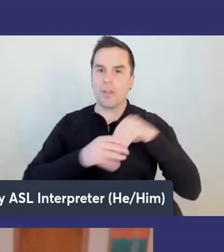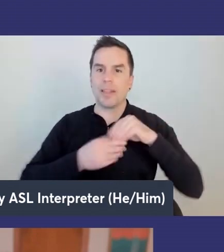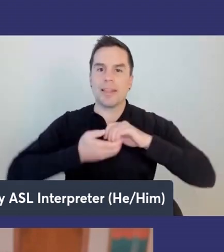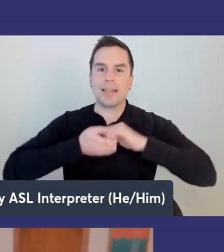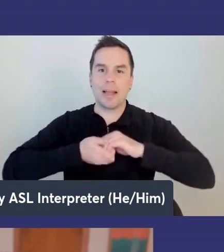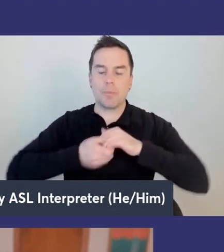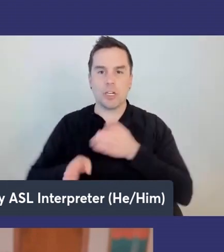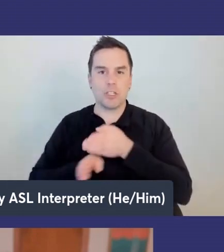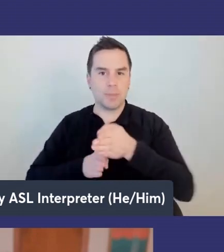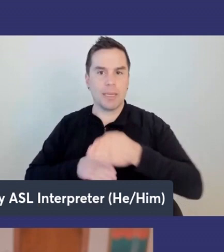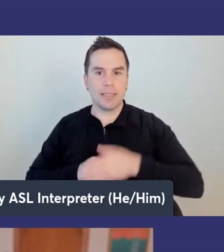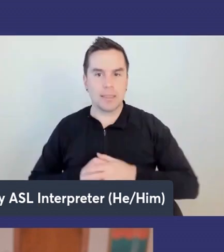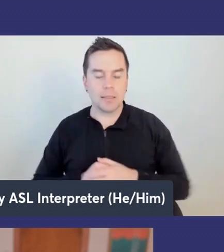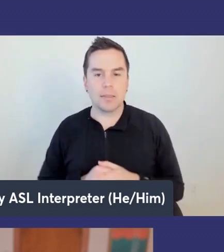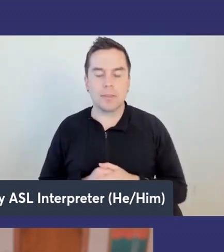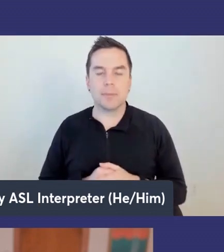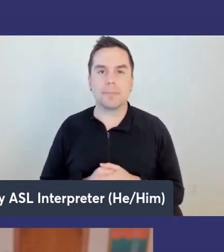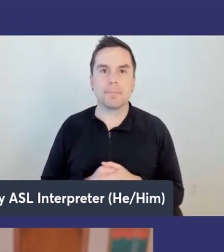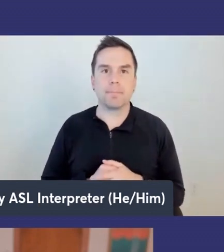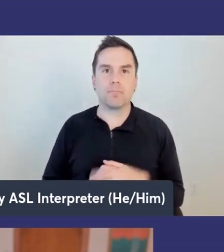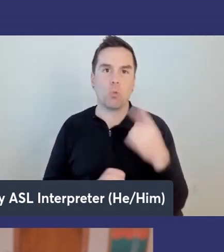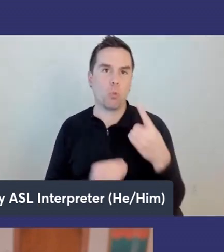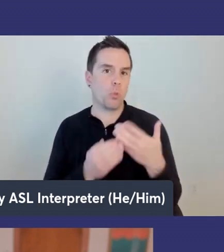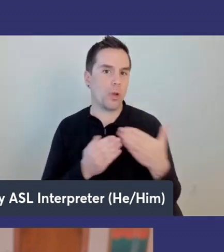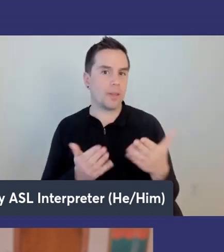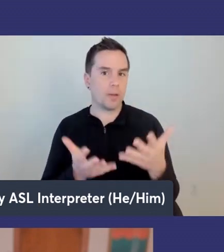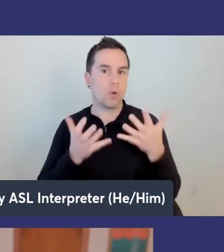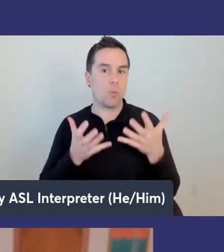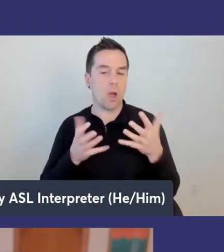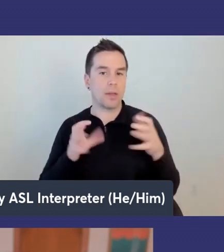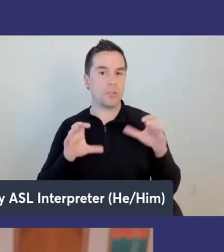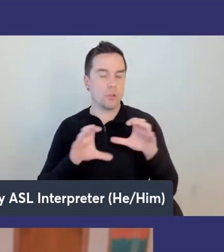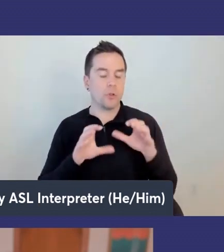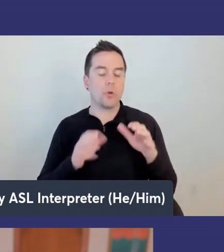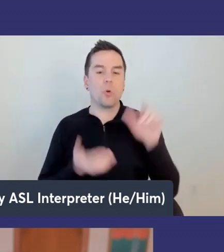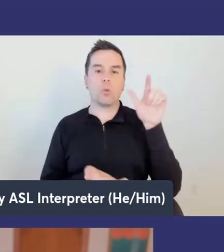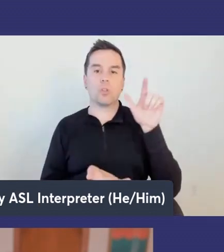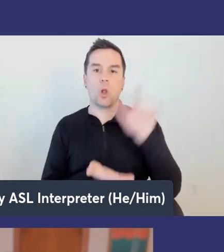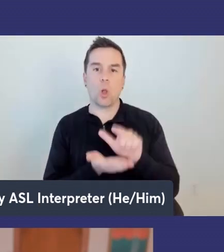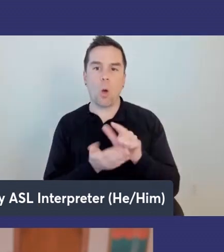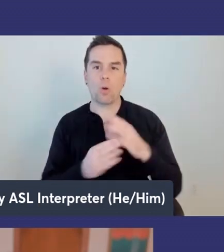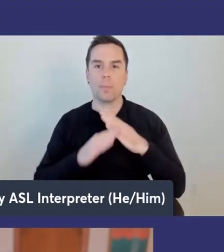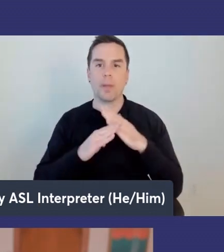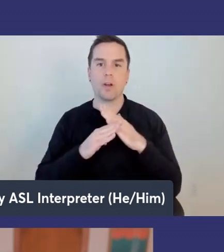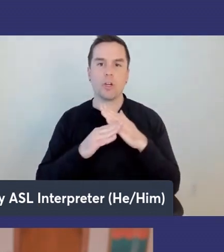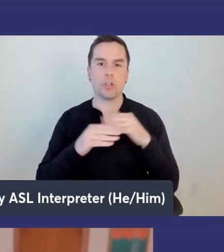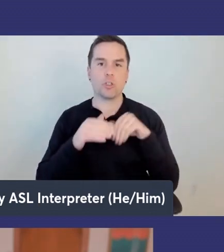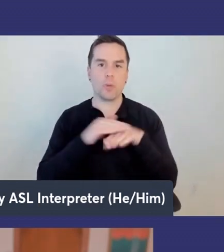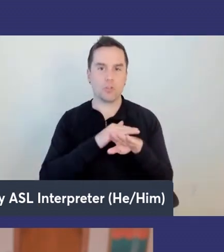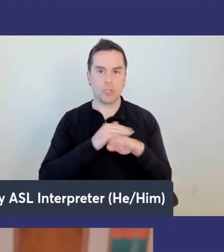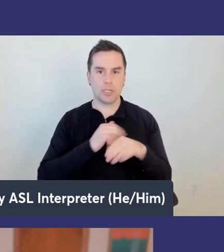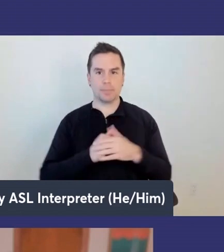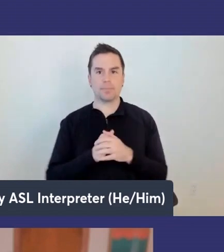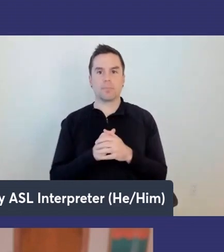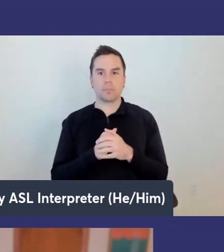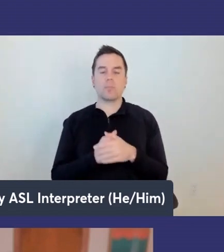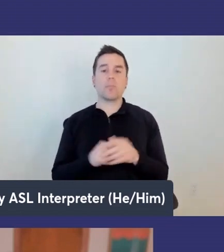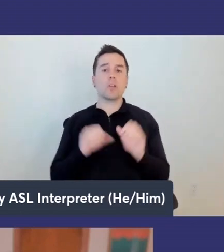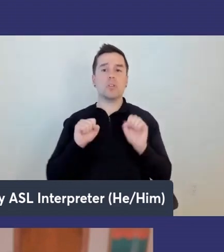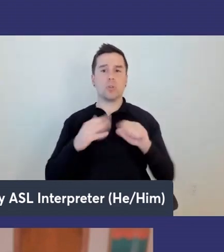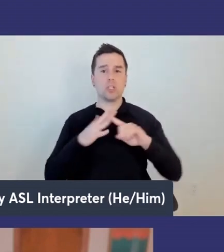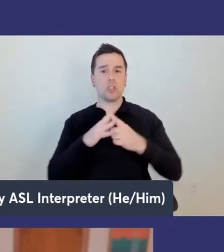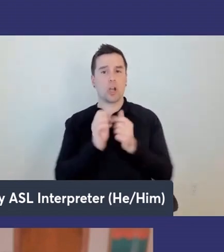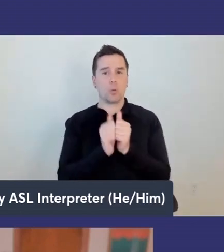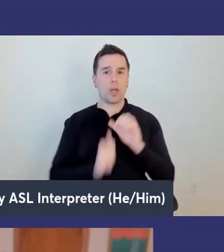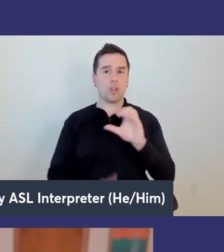So, one of the things that we wanted to do was sort of lower the barrier to entry, right? So you can get started on CodeCatalyst.